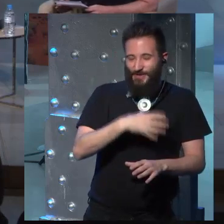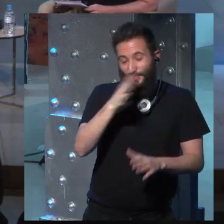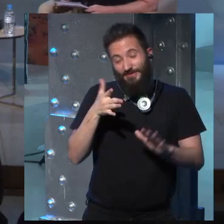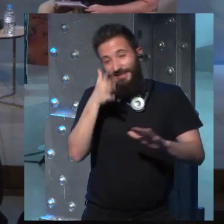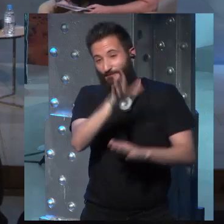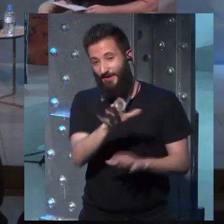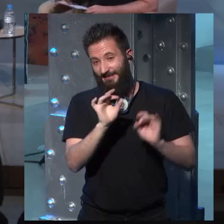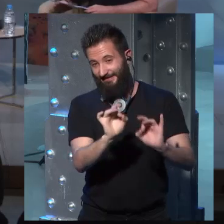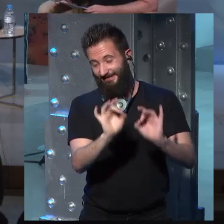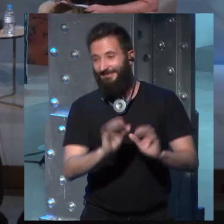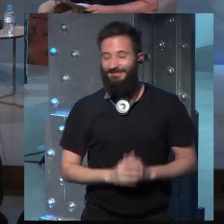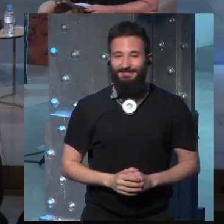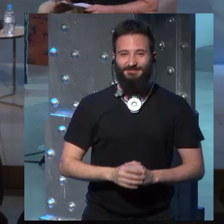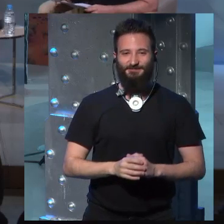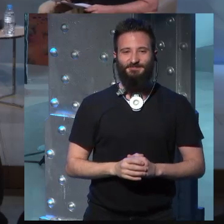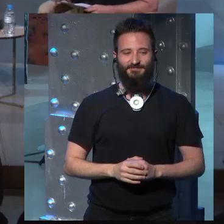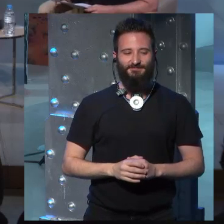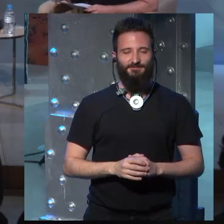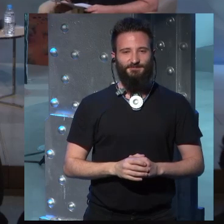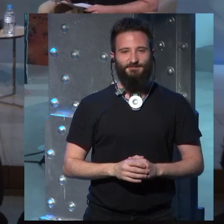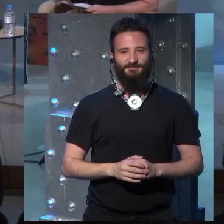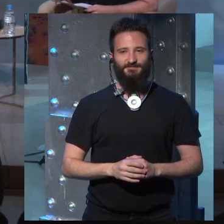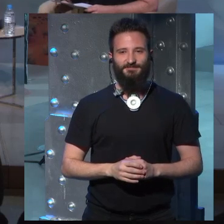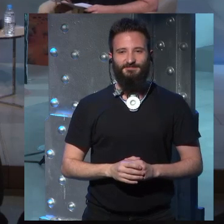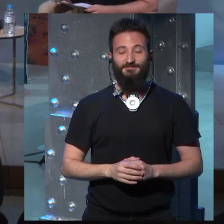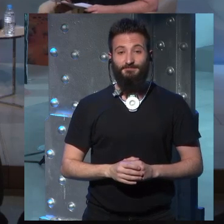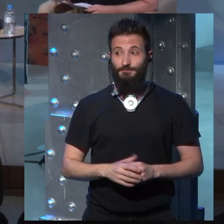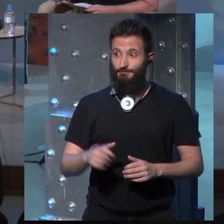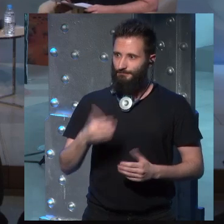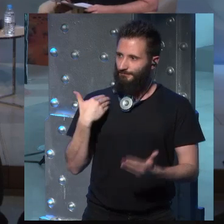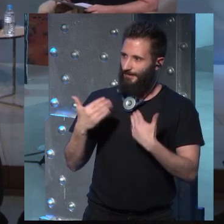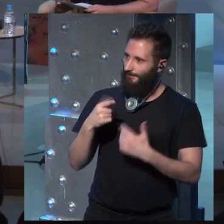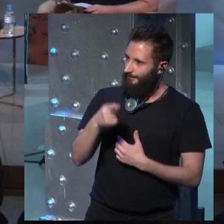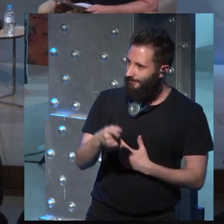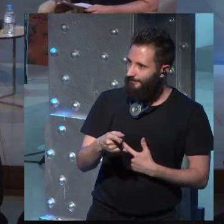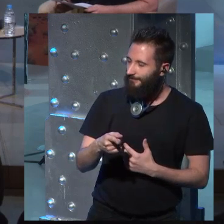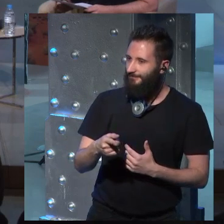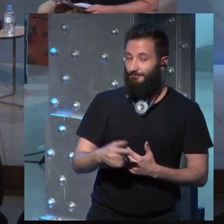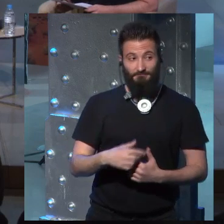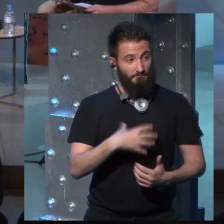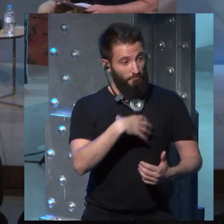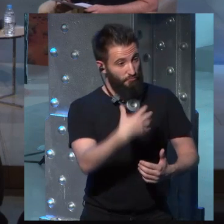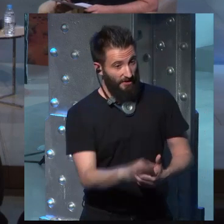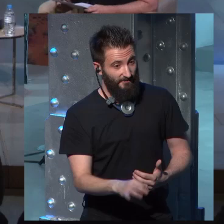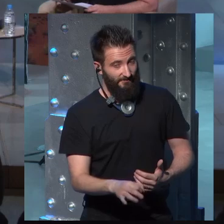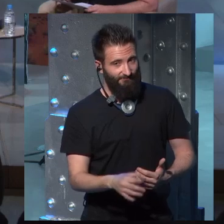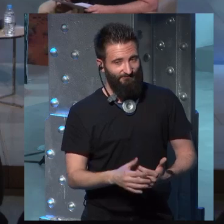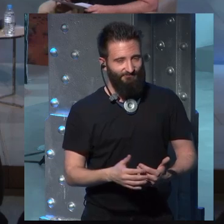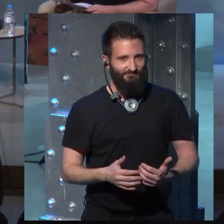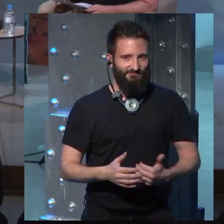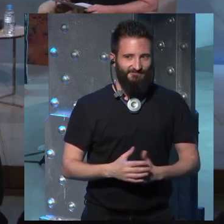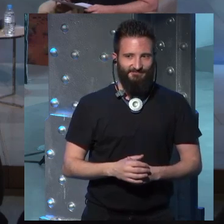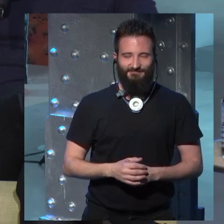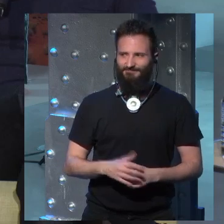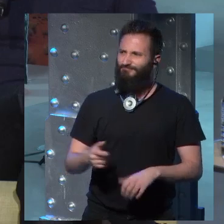Yes, I remember. Yeah. You could talk about that, right? Can I? How many hours were you standing in the